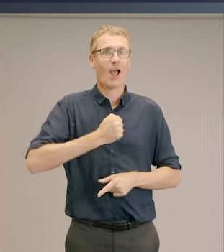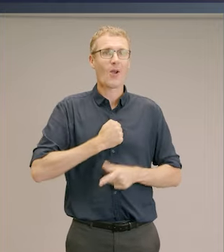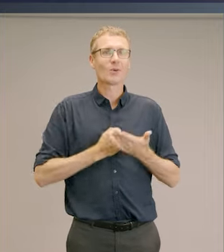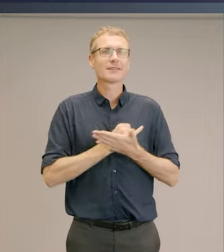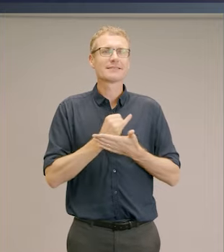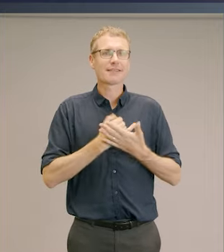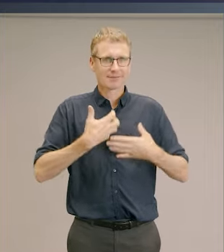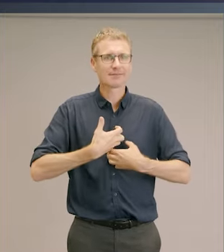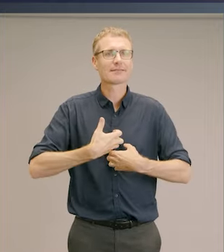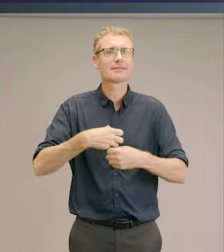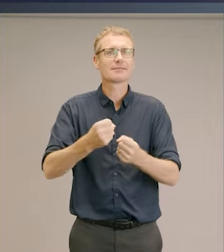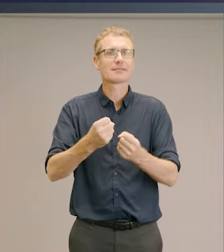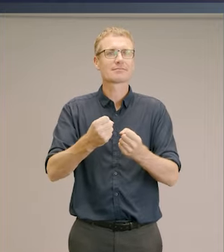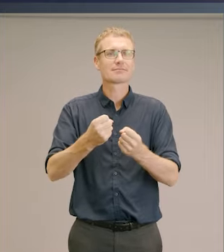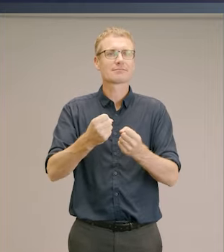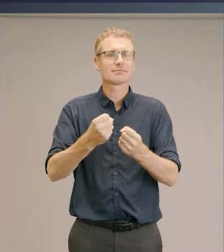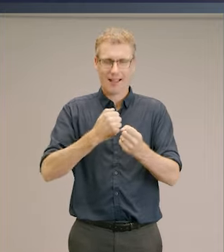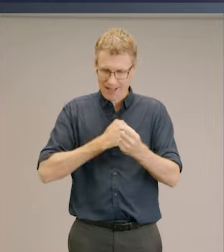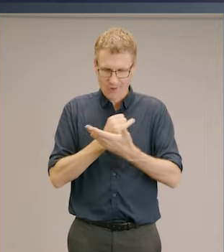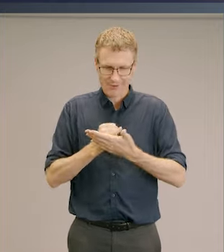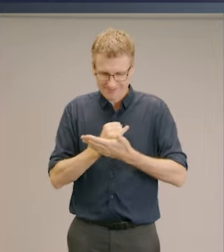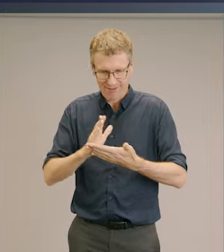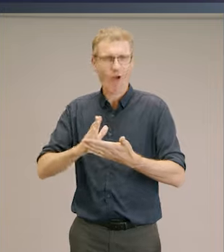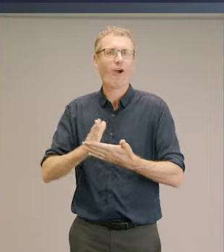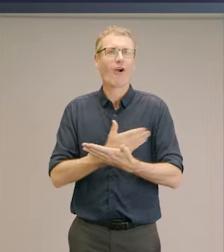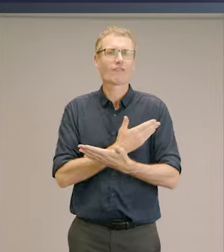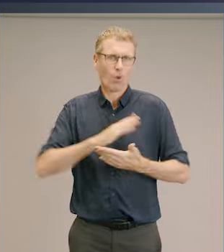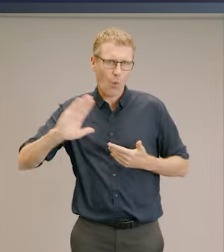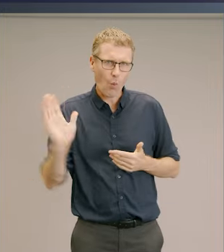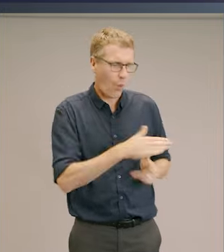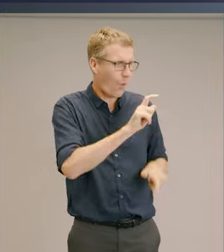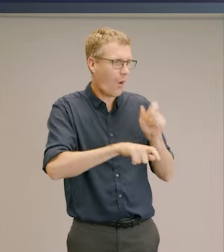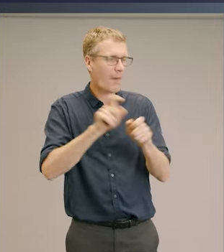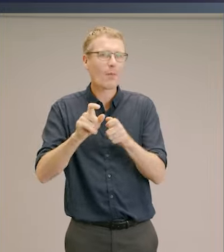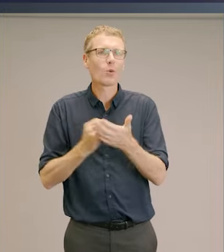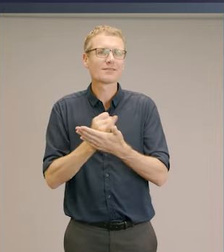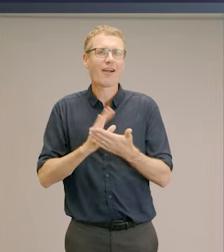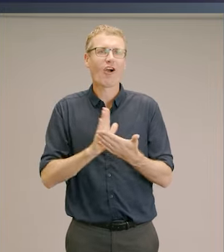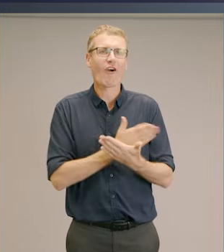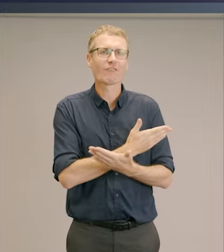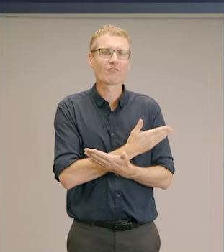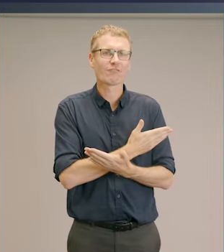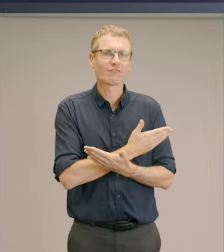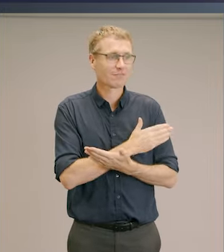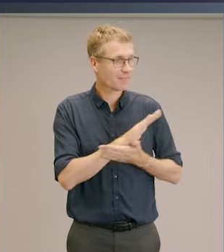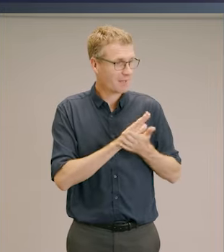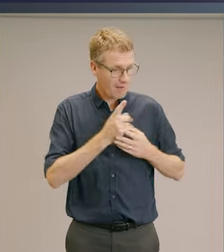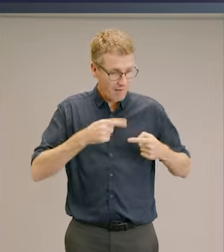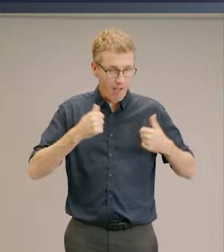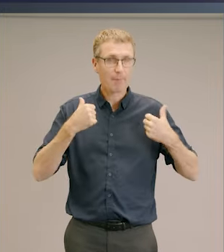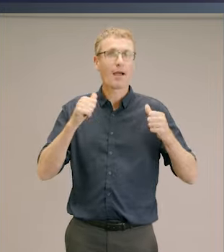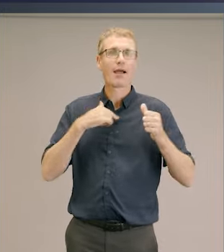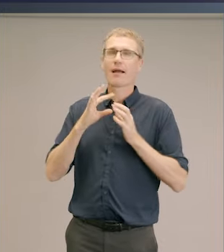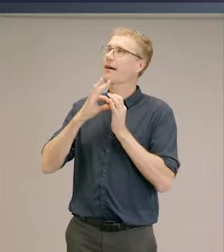of our sin, to die on behalf of the sin for all of humanity, to restore